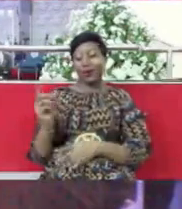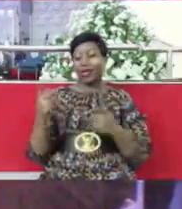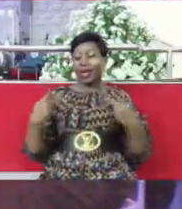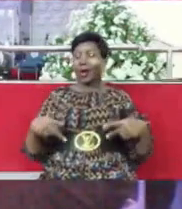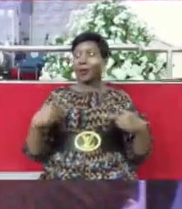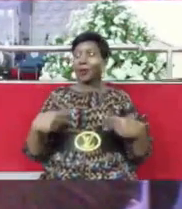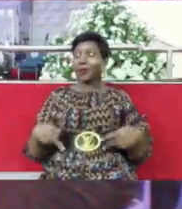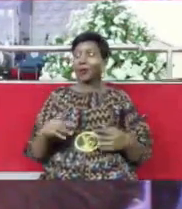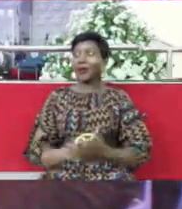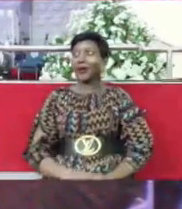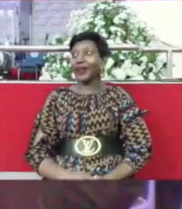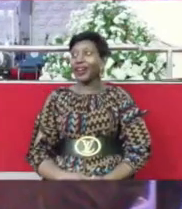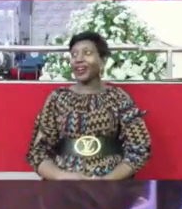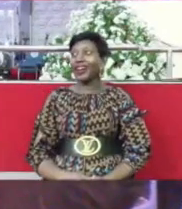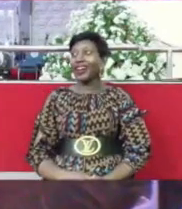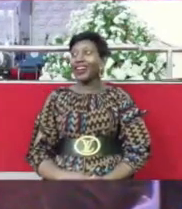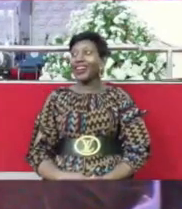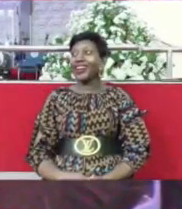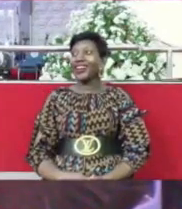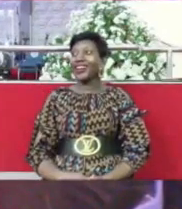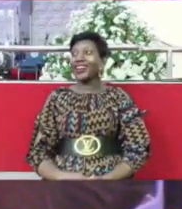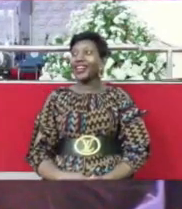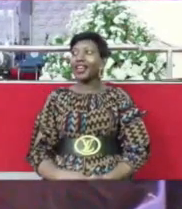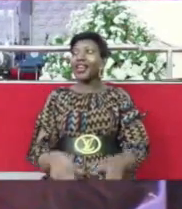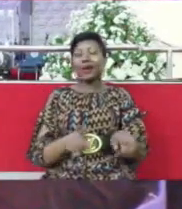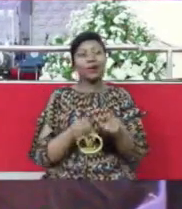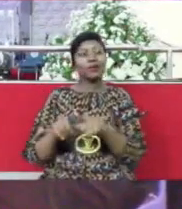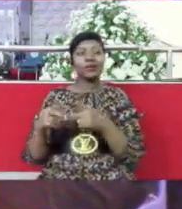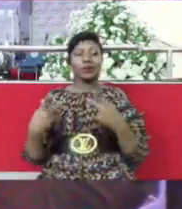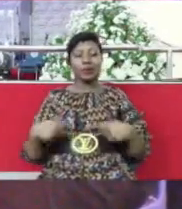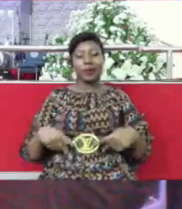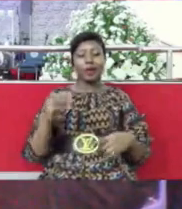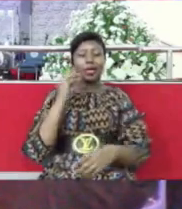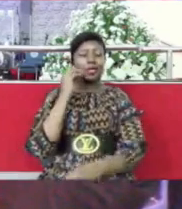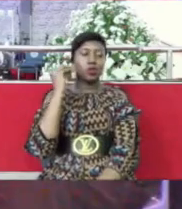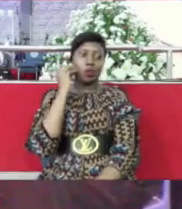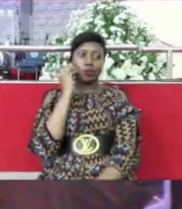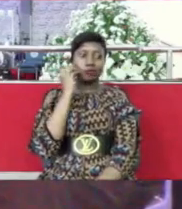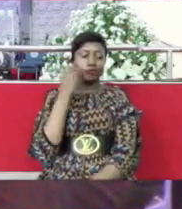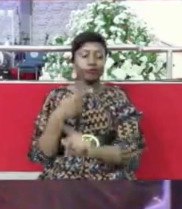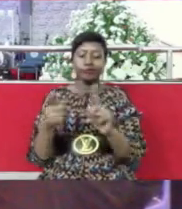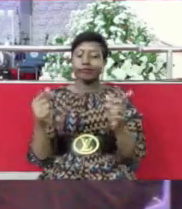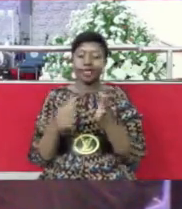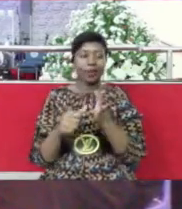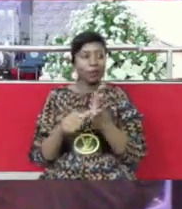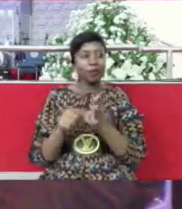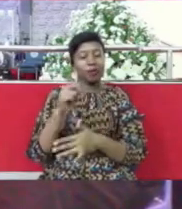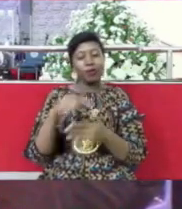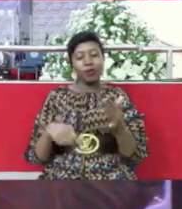mende. I say. Amen. Even those that are at home. Hata wale ambao kumko nyumbani. But the problem is how do you